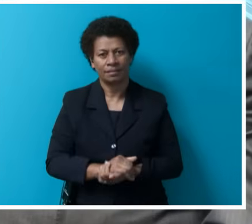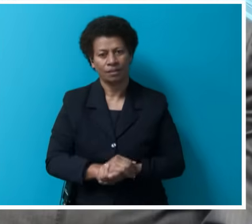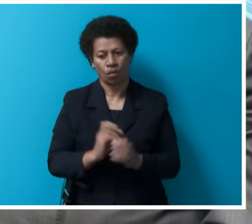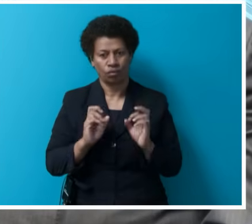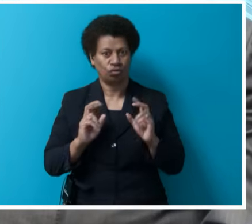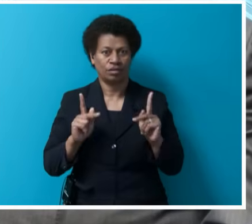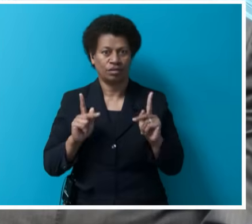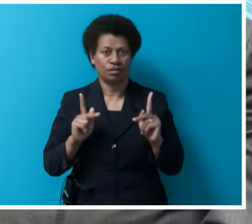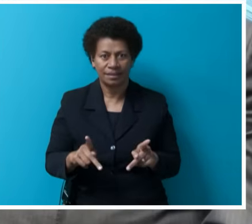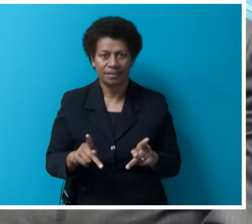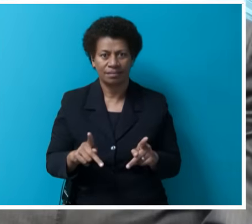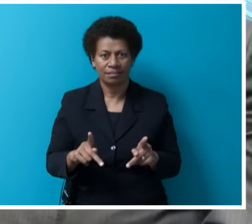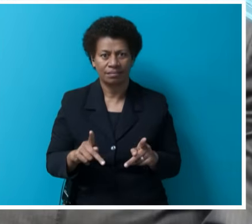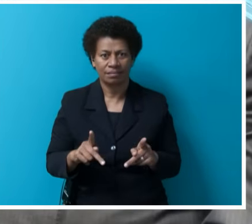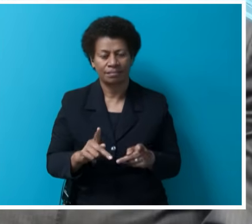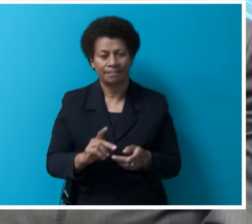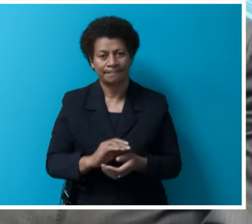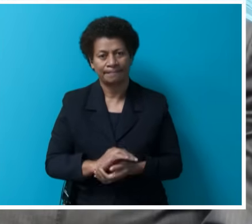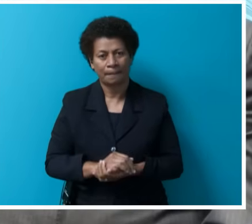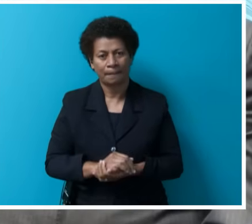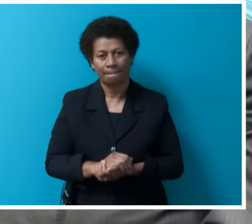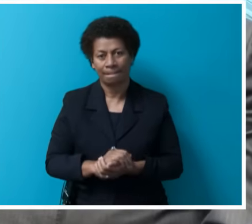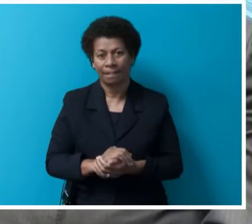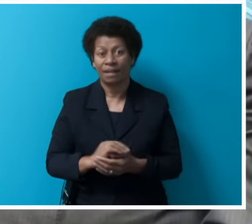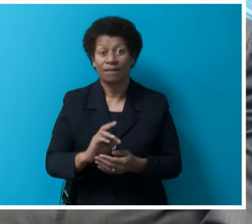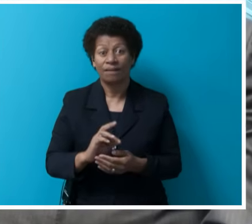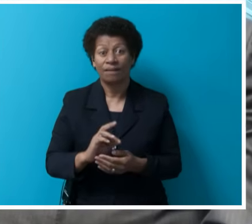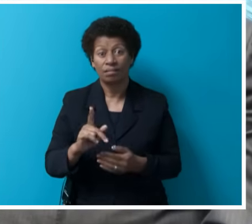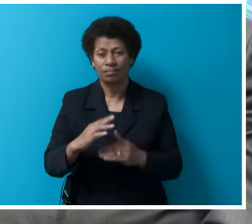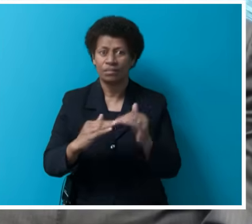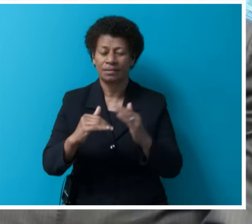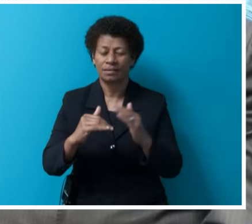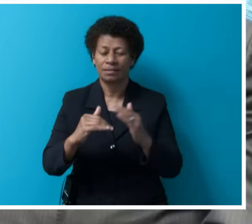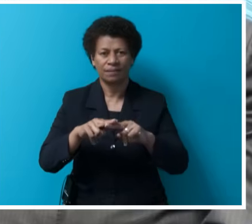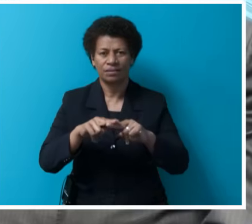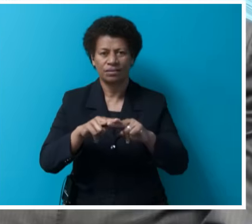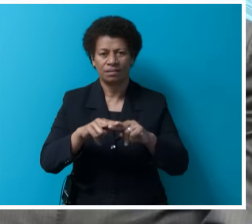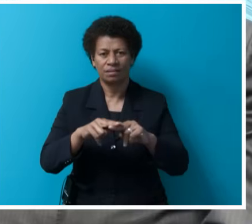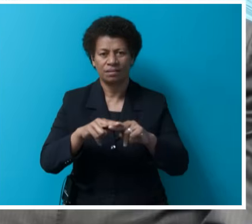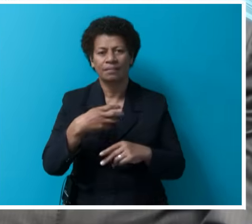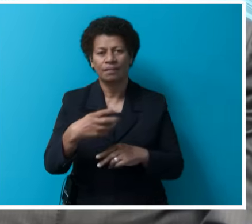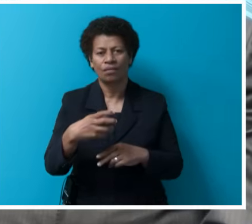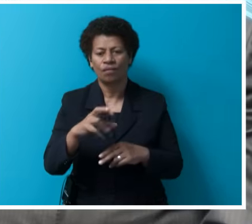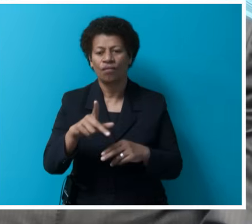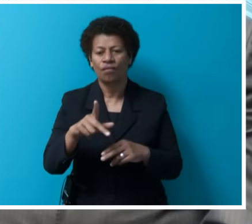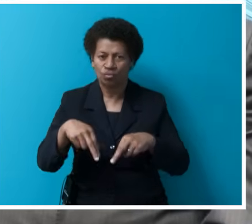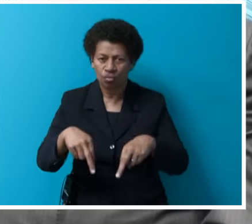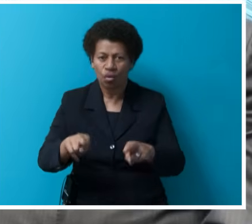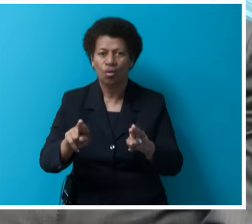terms of our infrastructure, in terms of our facilities, in terms of our economy, in terms